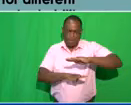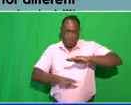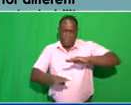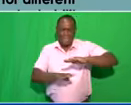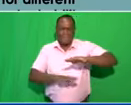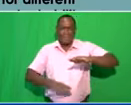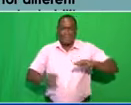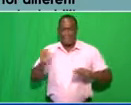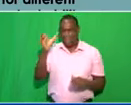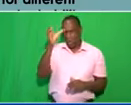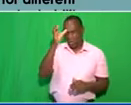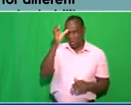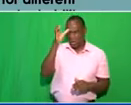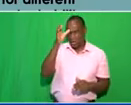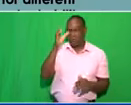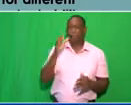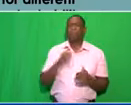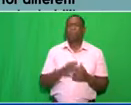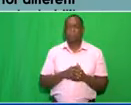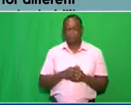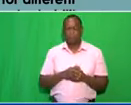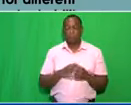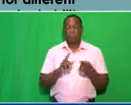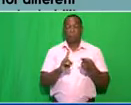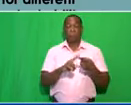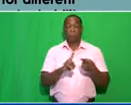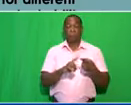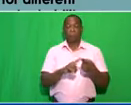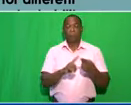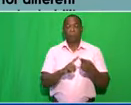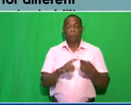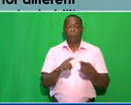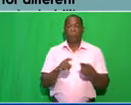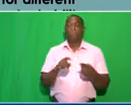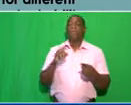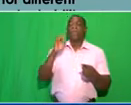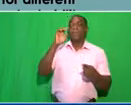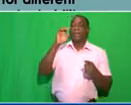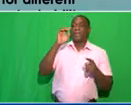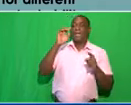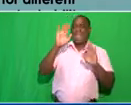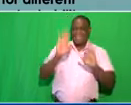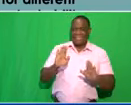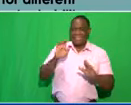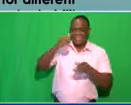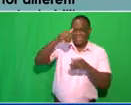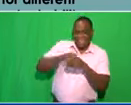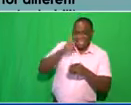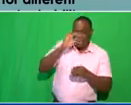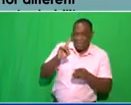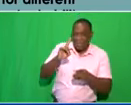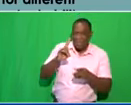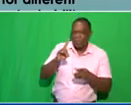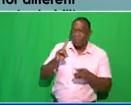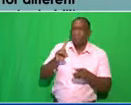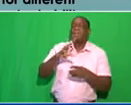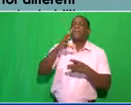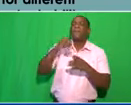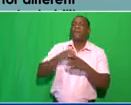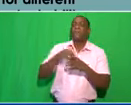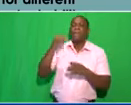quickly. One is that education, excellence in education, is all about intellectual supremacy.